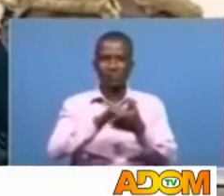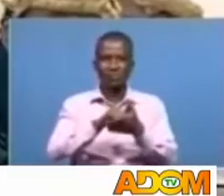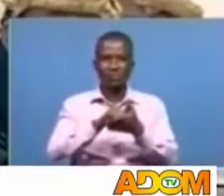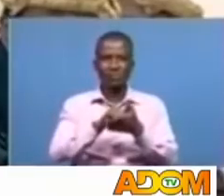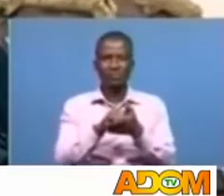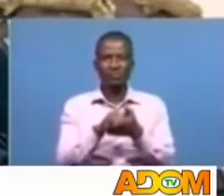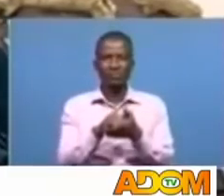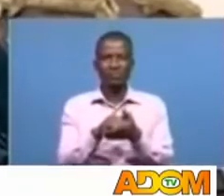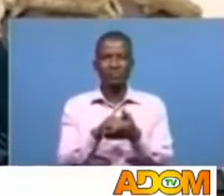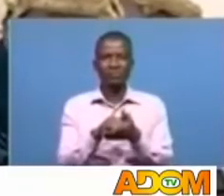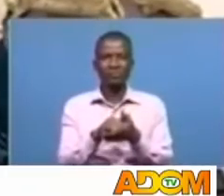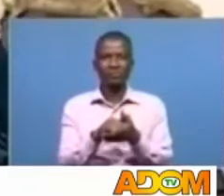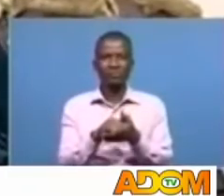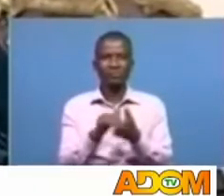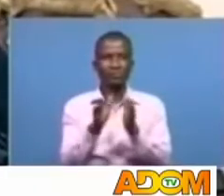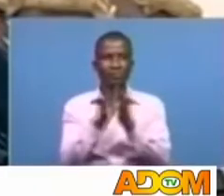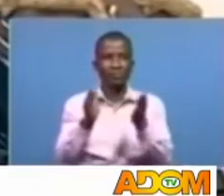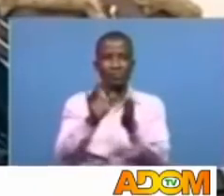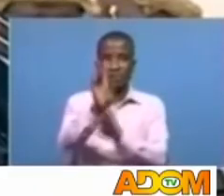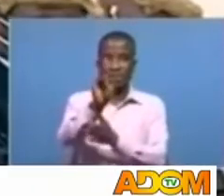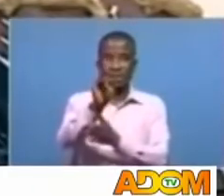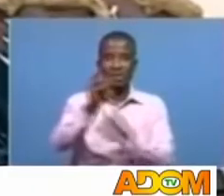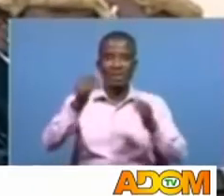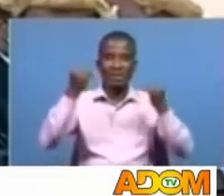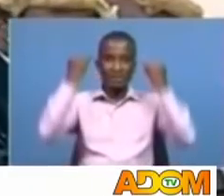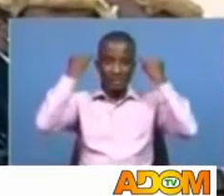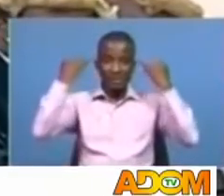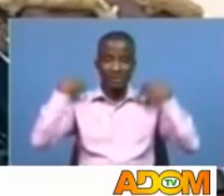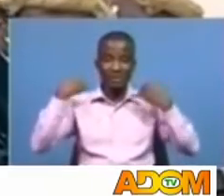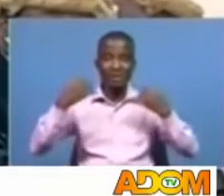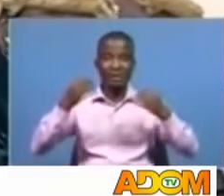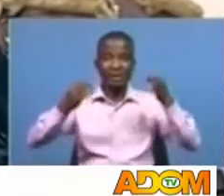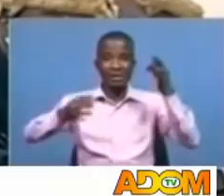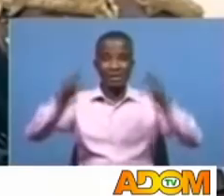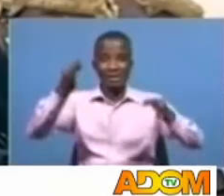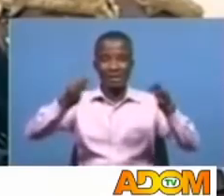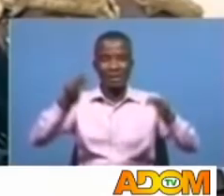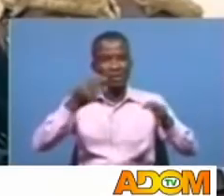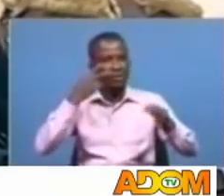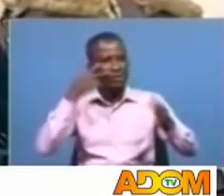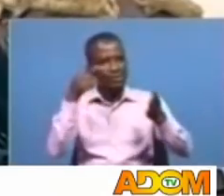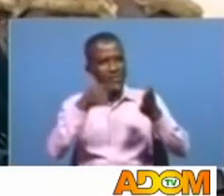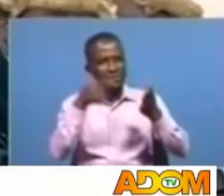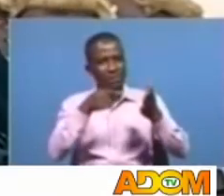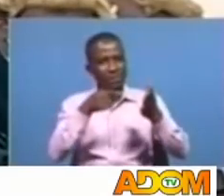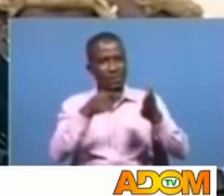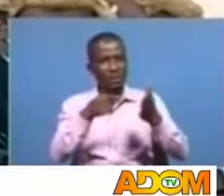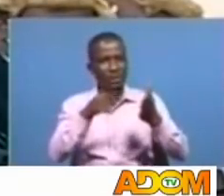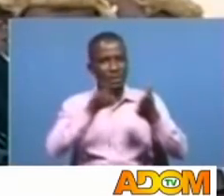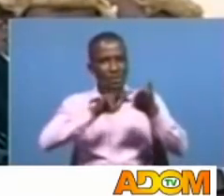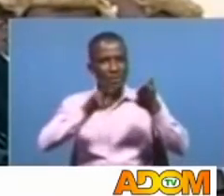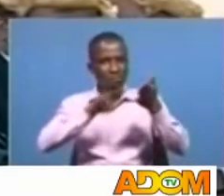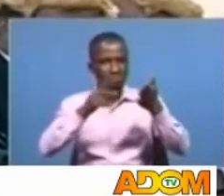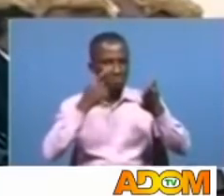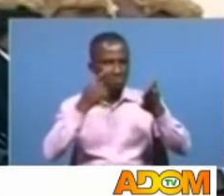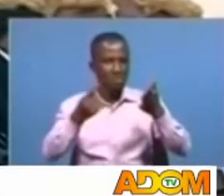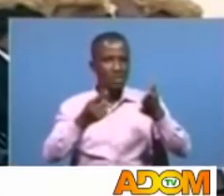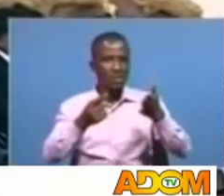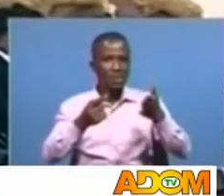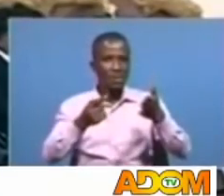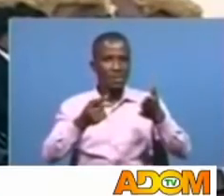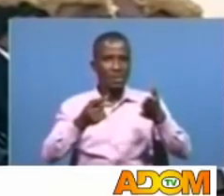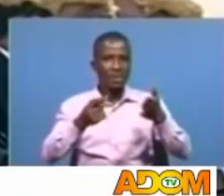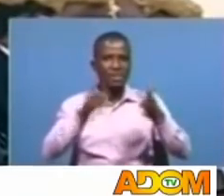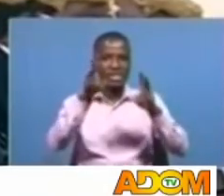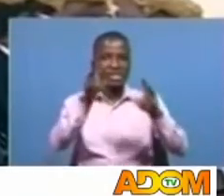losers at page 17 of the judgment thus. From the ratio, with your kind permission, from the ratio of the